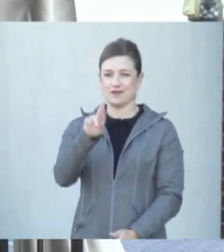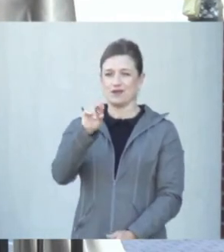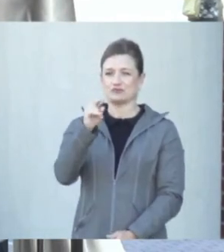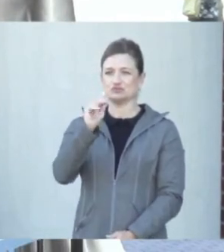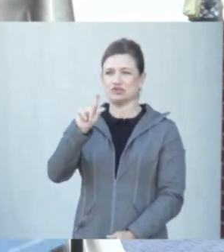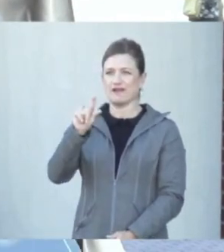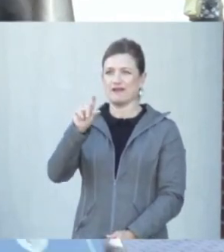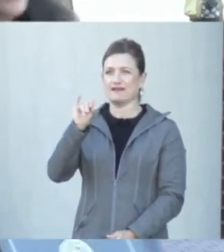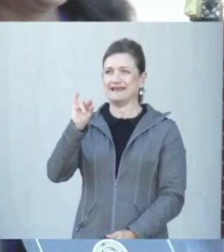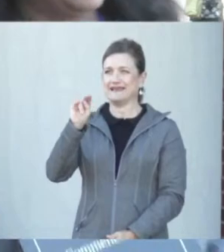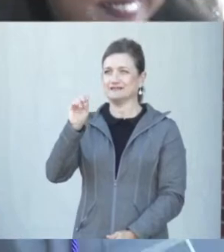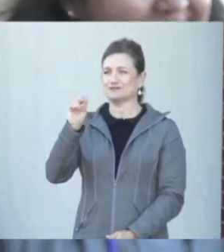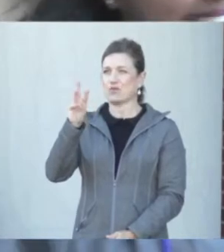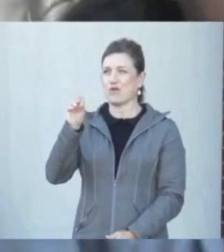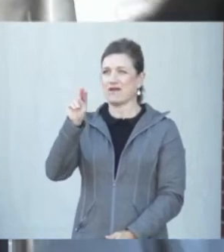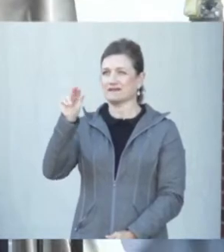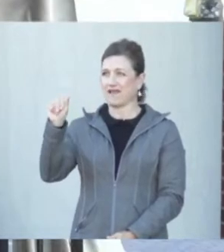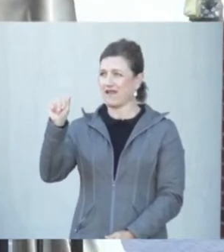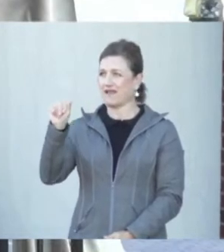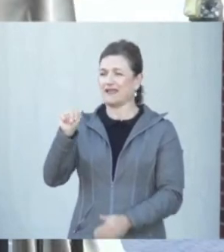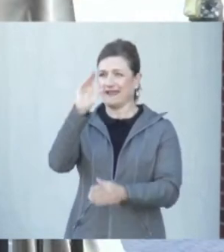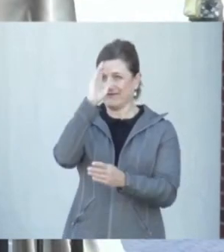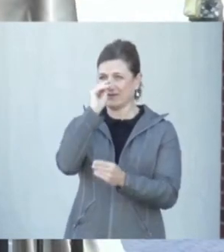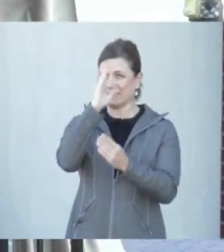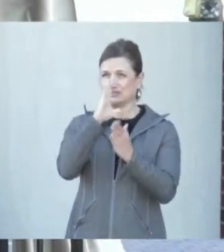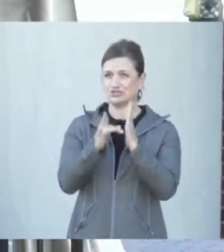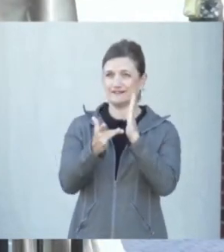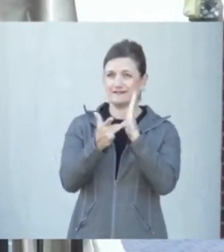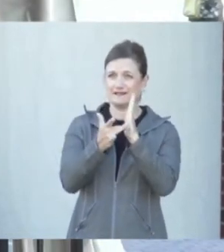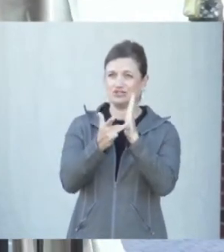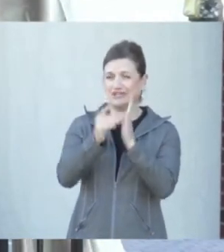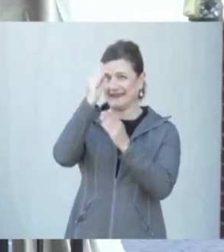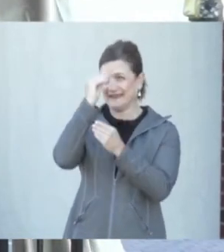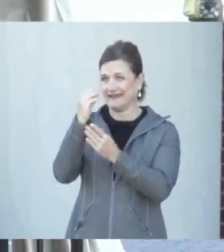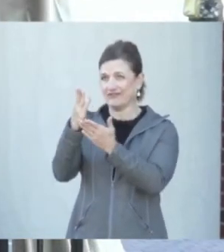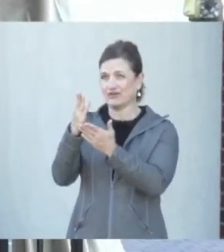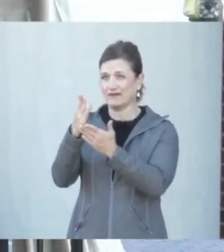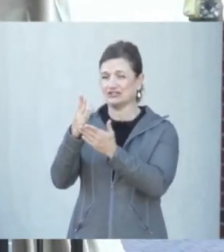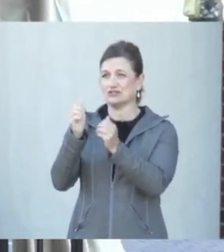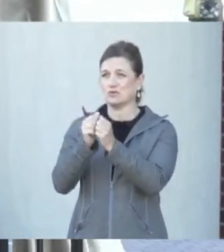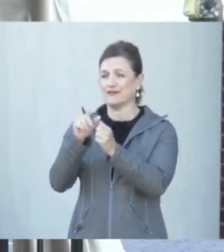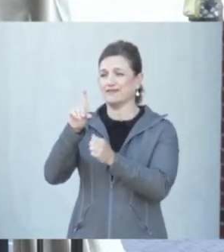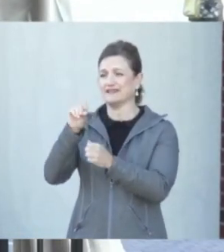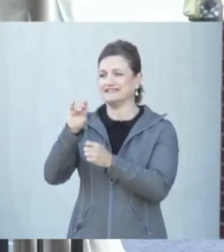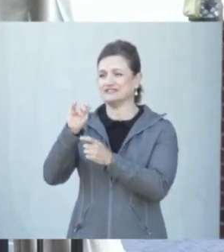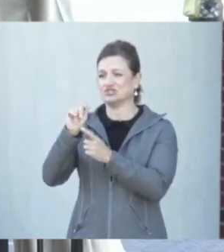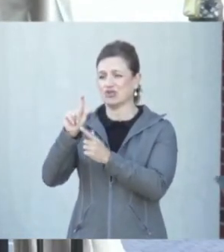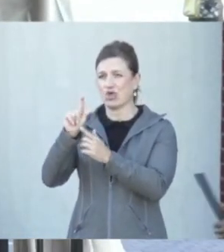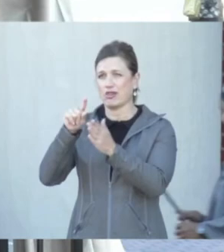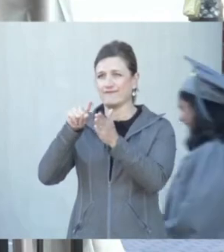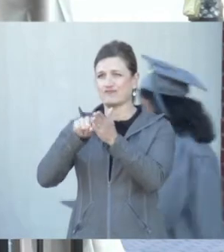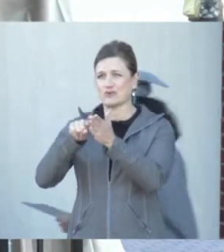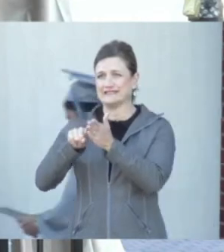Rochelle Insamansa, Information Technology, Information Assurance, and Digital Forensics.